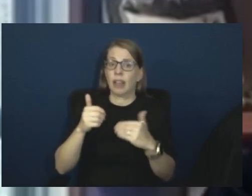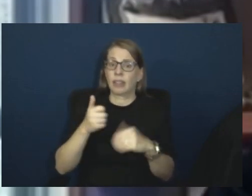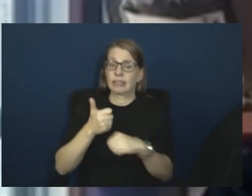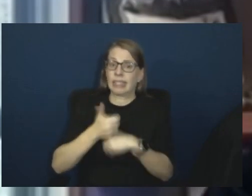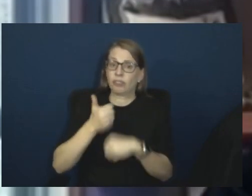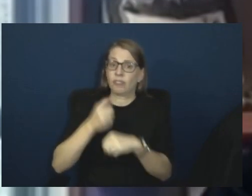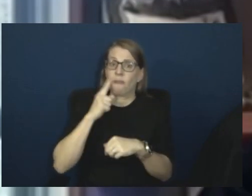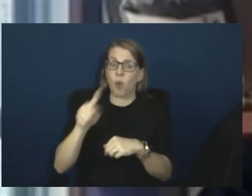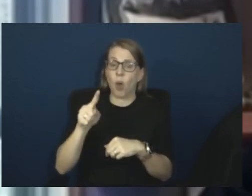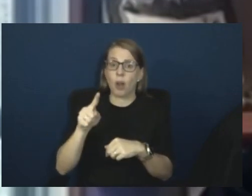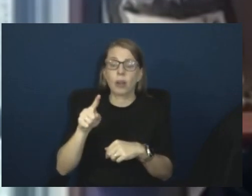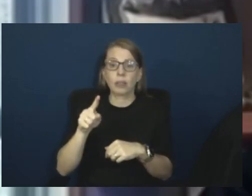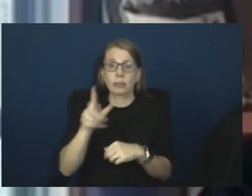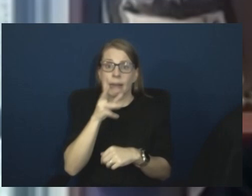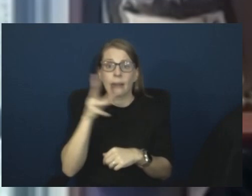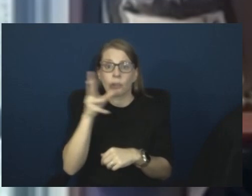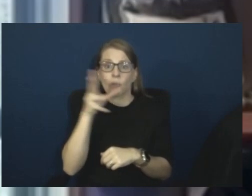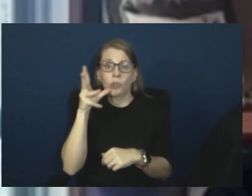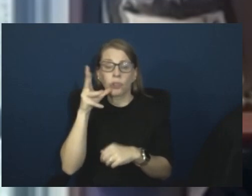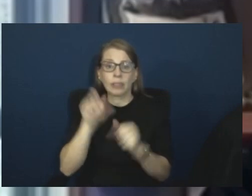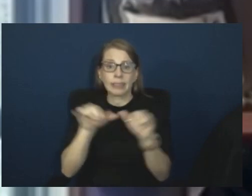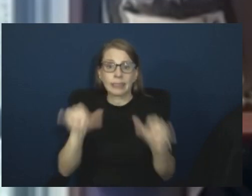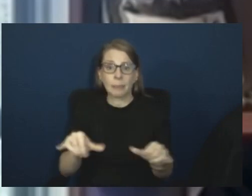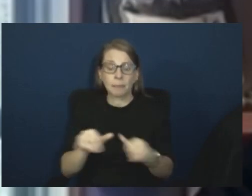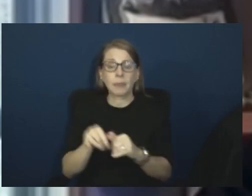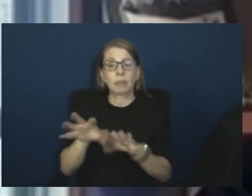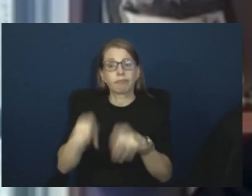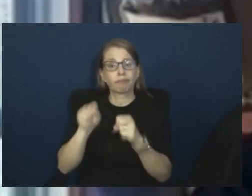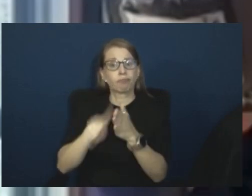actively doing research on that since about 2013. So